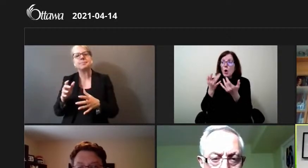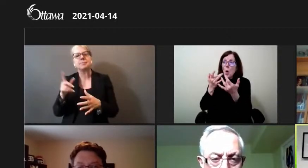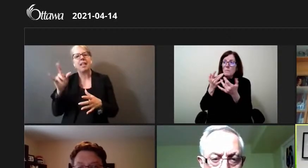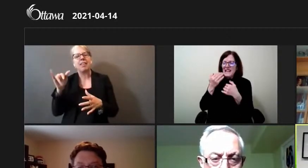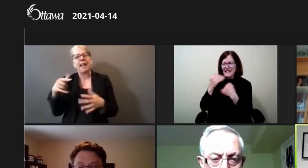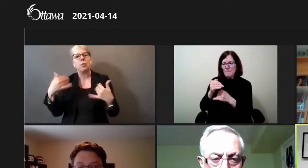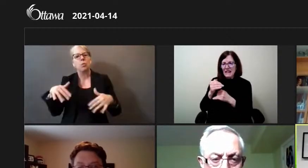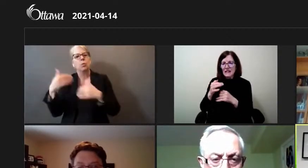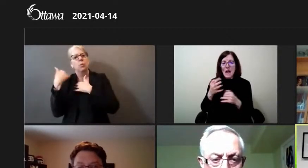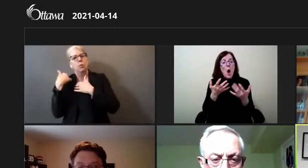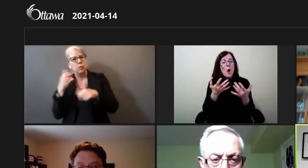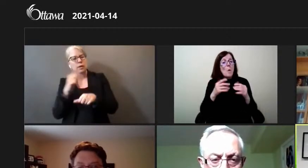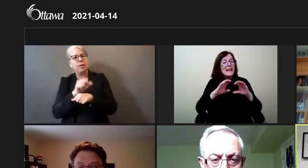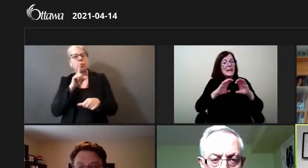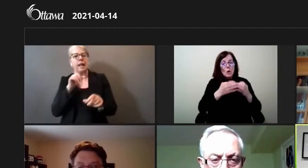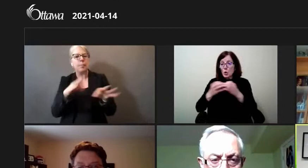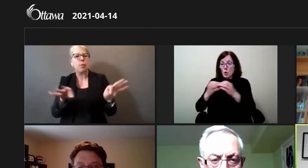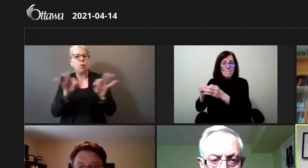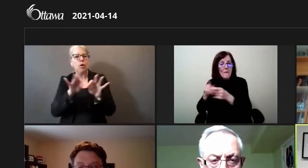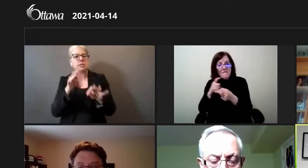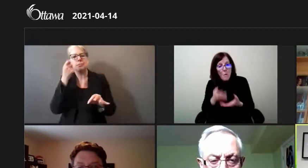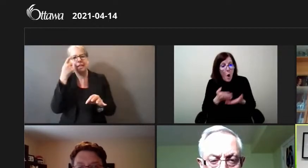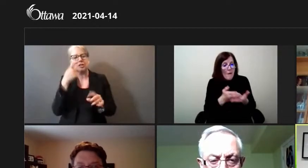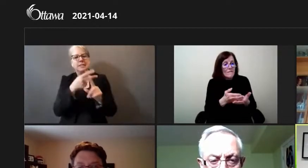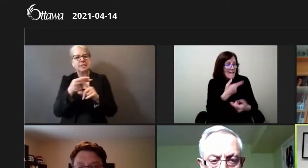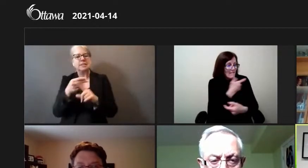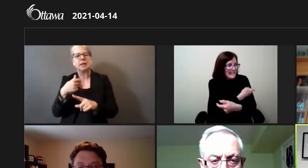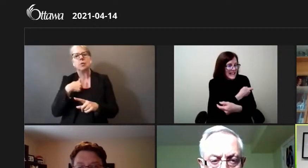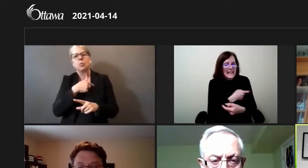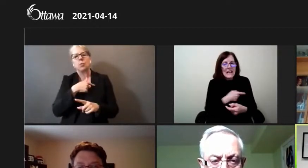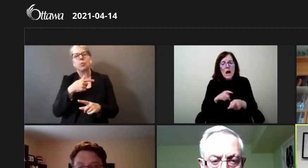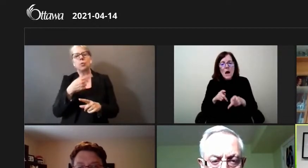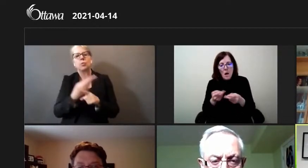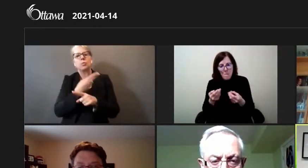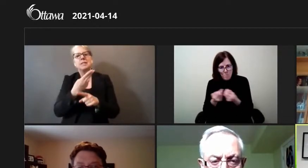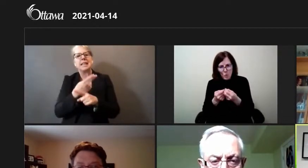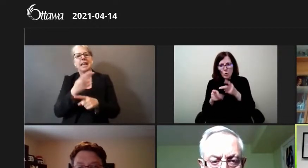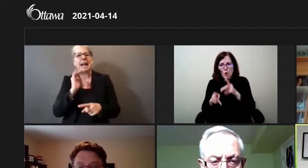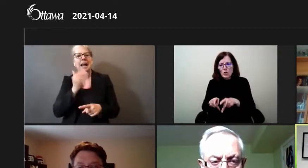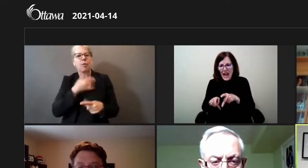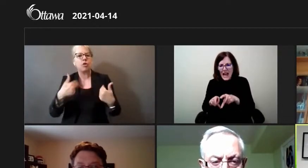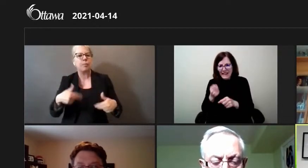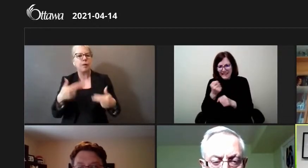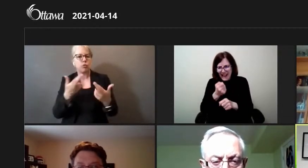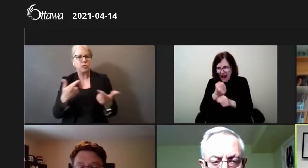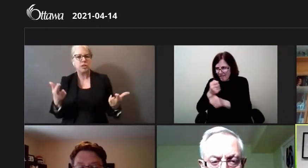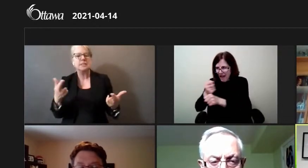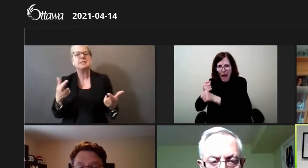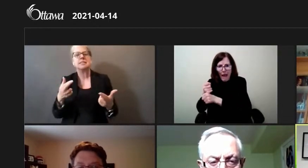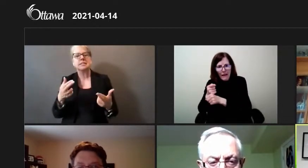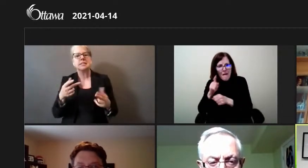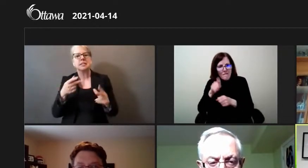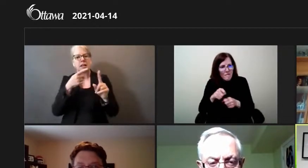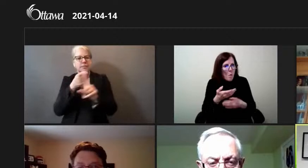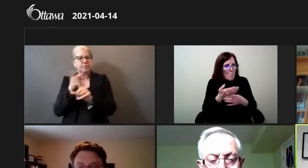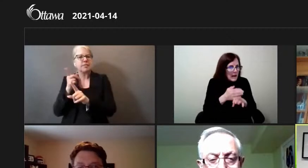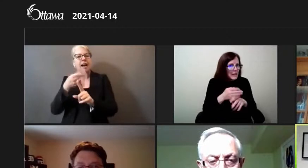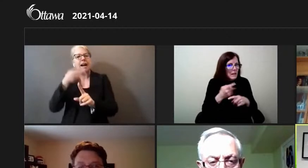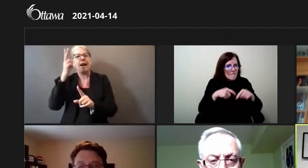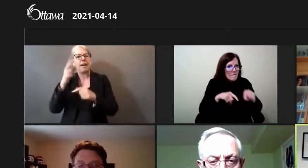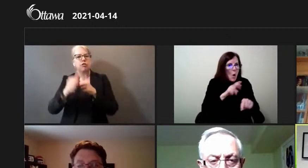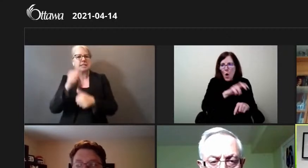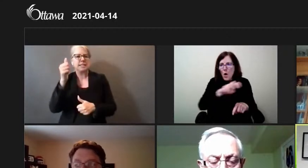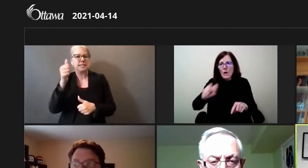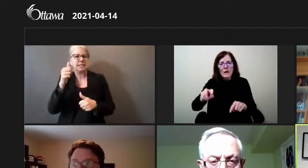intensive for us, but very important. But we are using that our human resources now to target the high risk neighborhoods. And